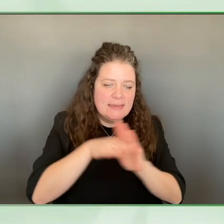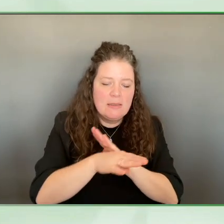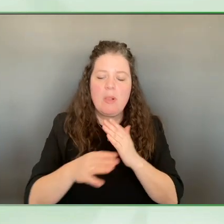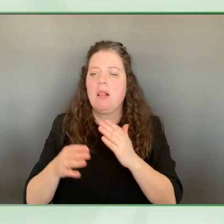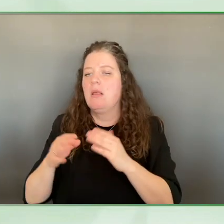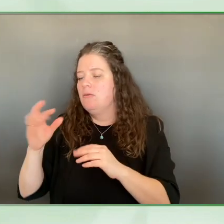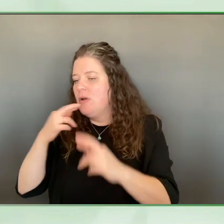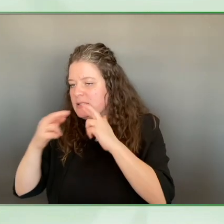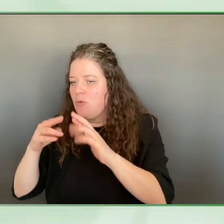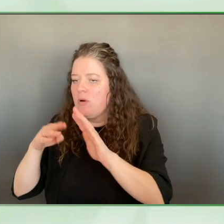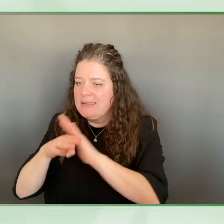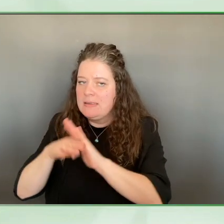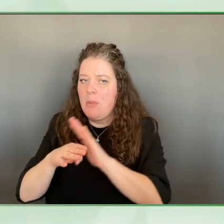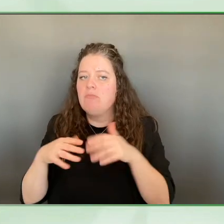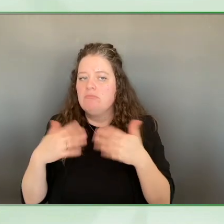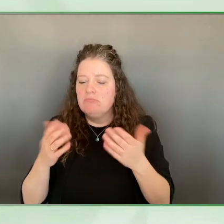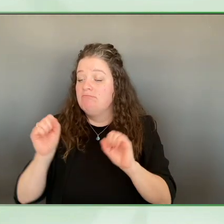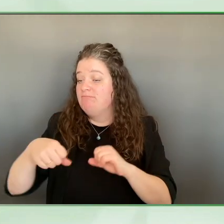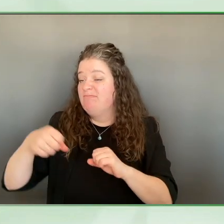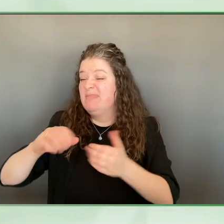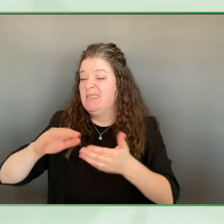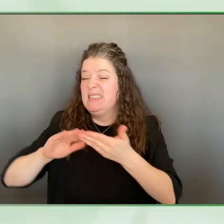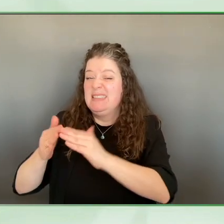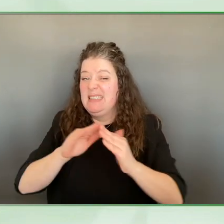That's it. Well done, Ulrich. Yeah, well done, Ulrich.